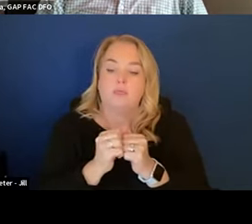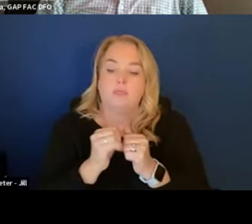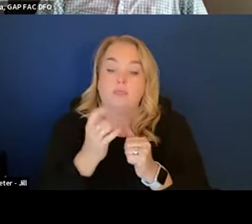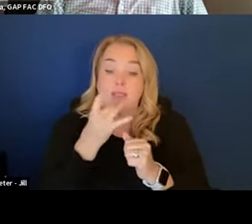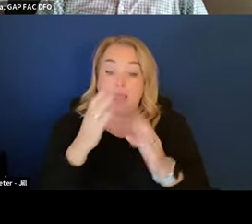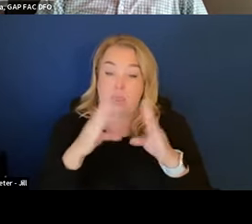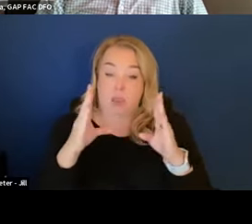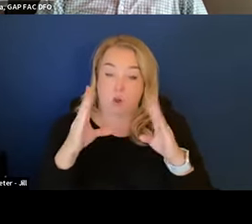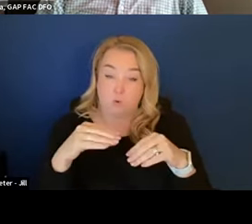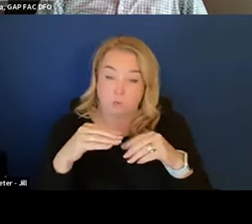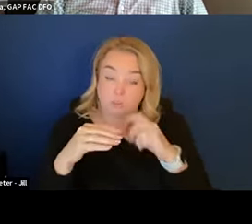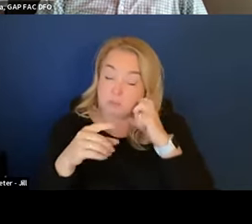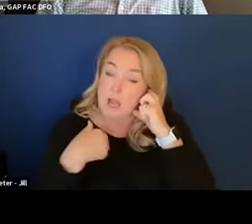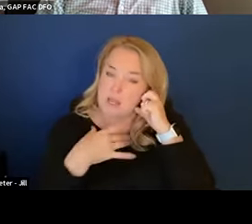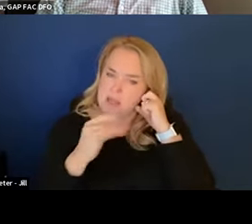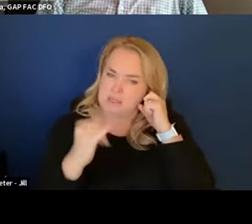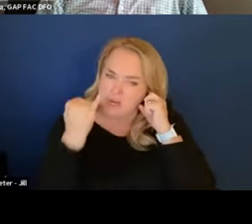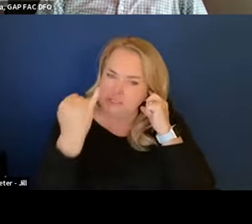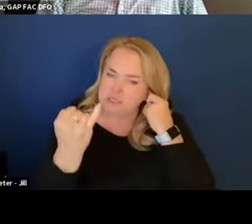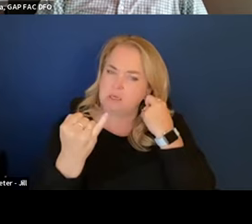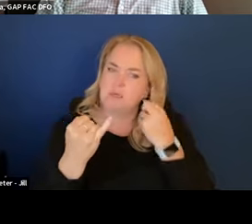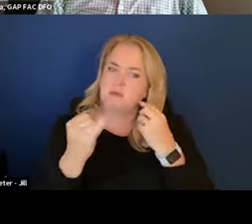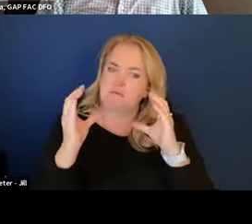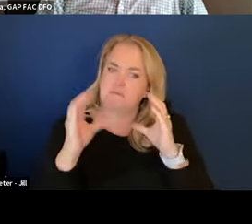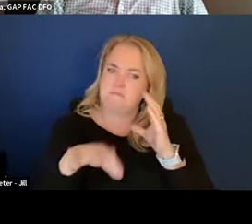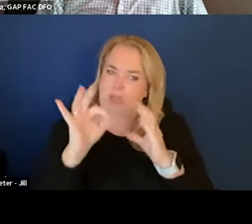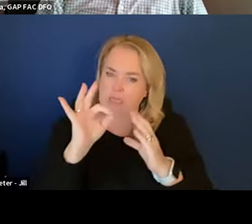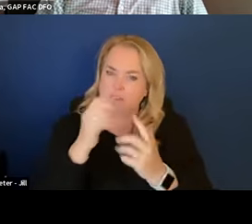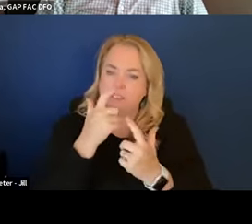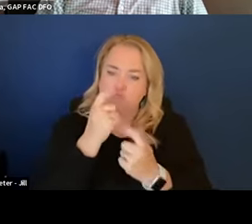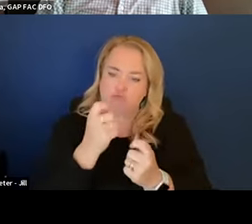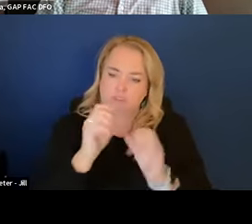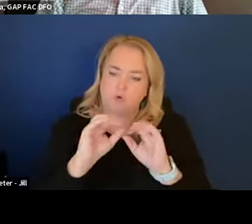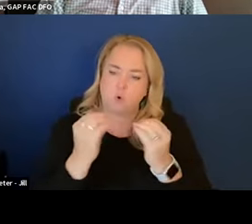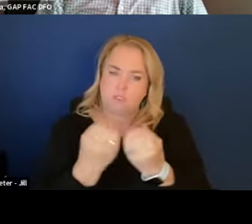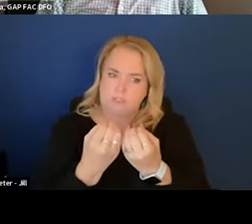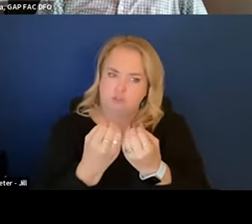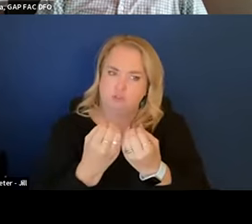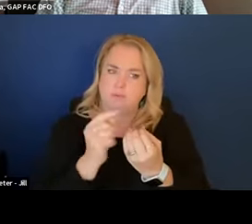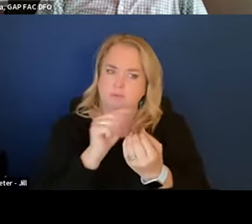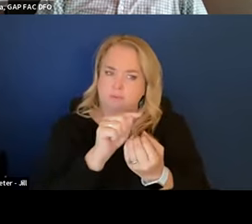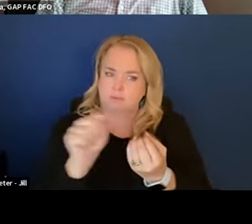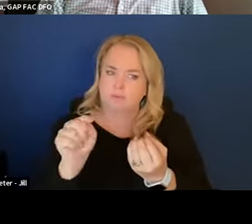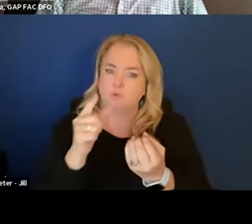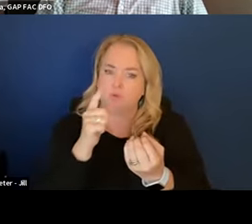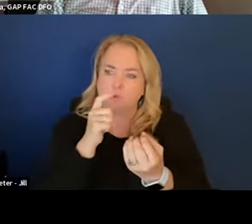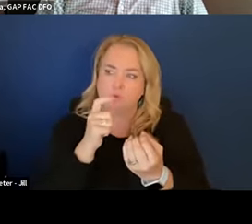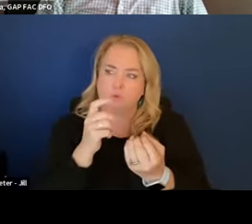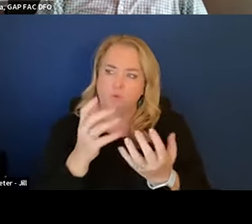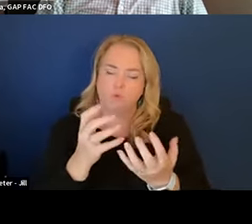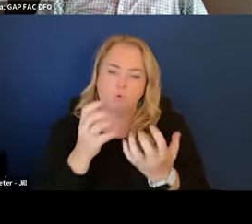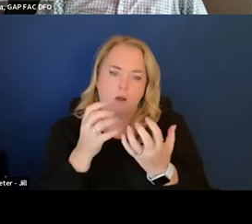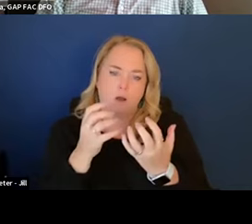Lighthouse, I like the idea of going out and finding interested organizations who want